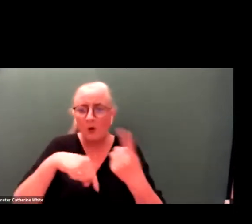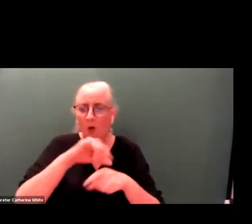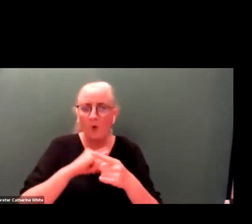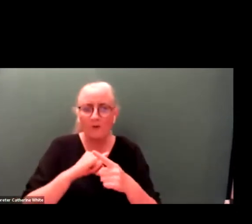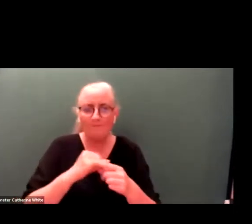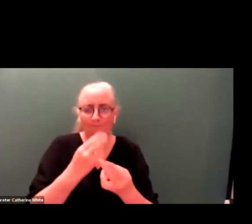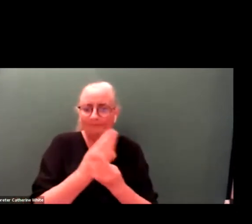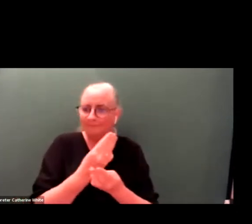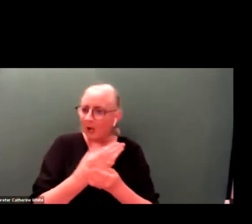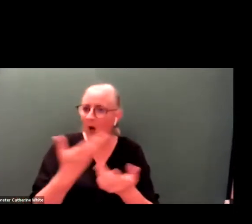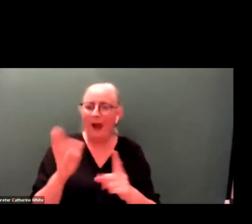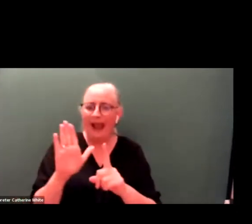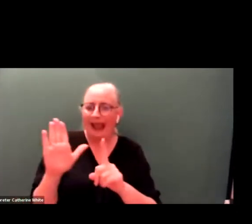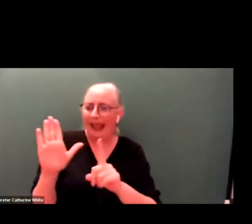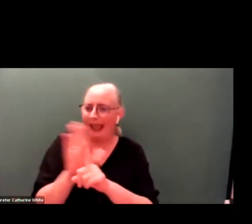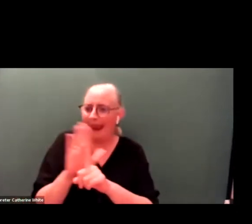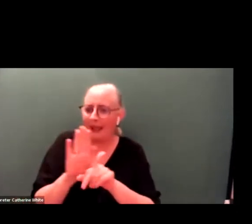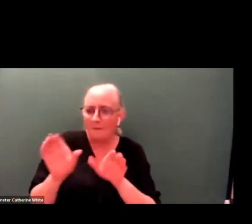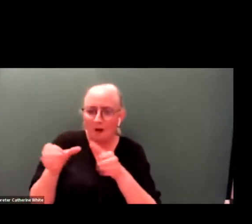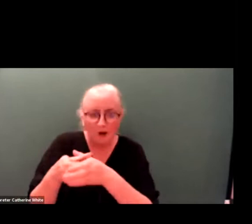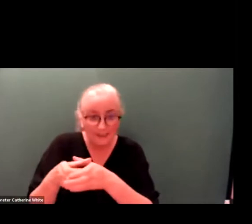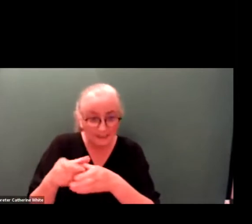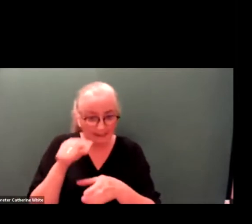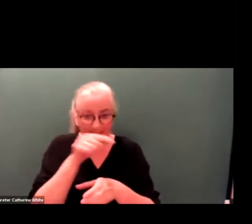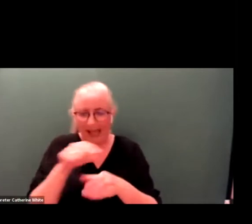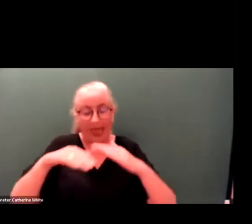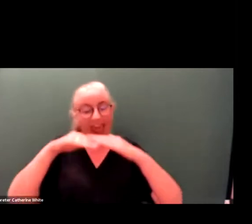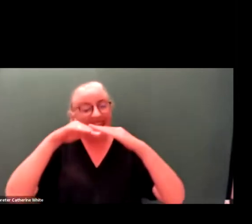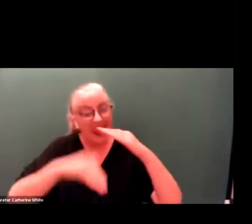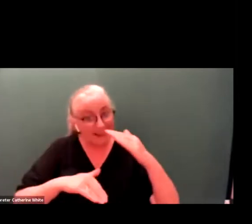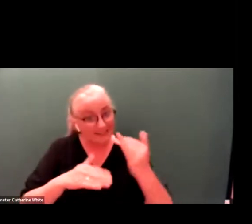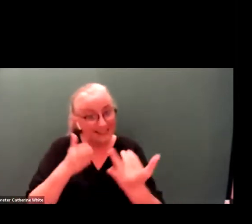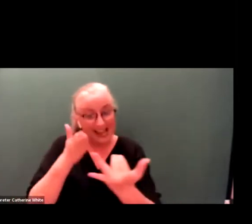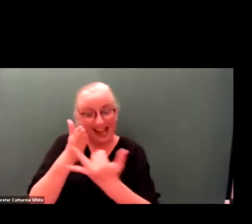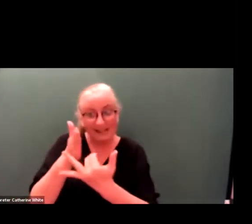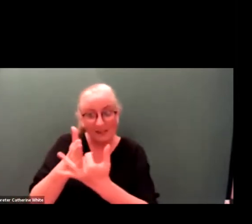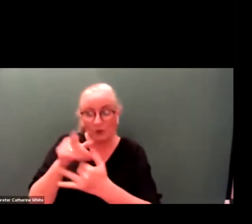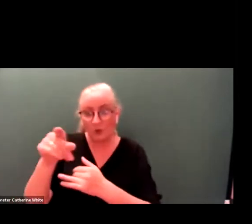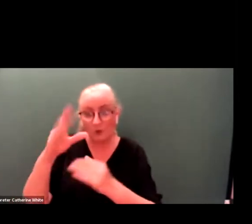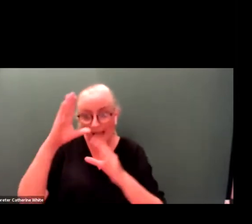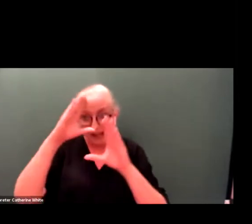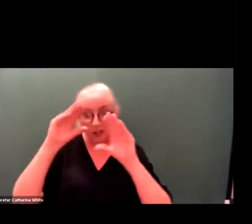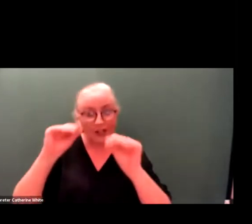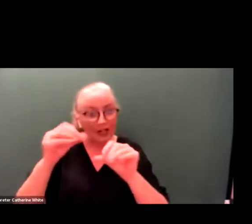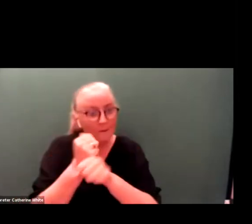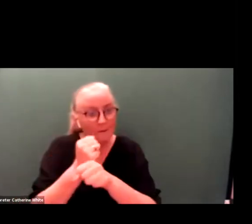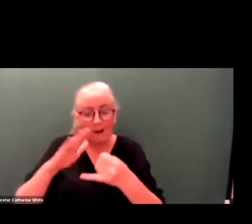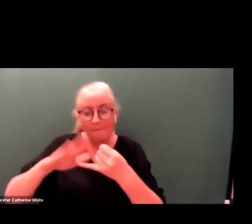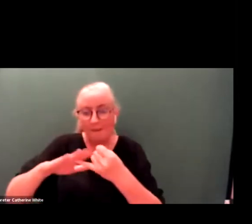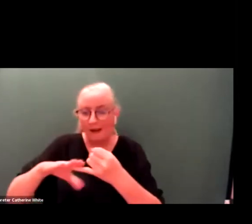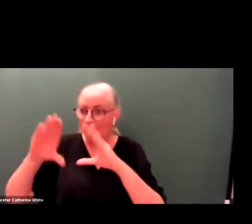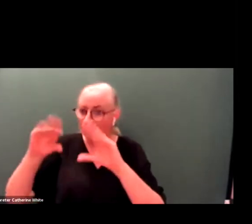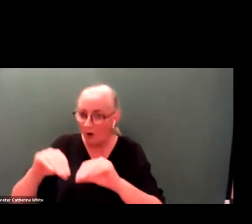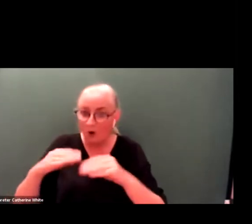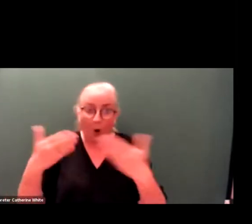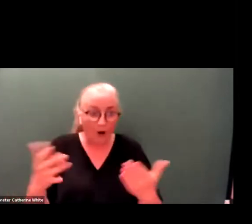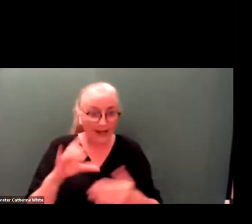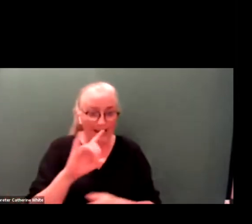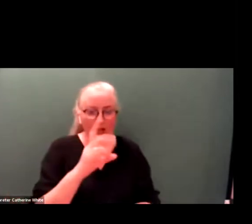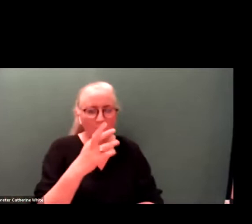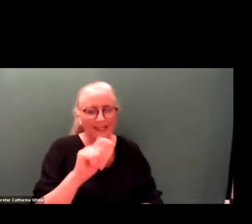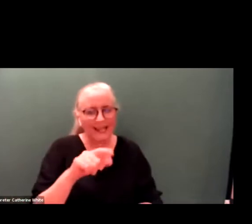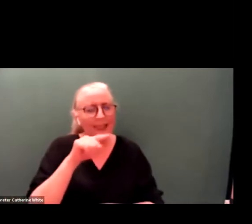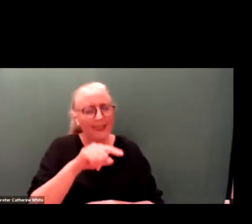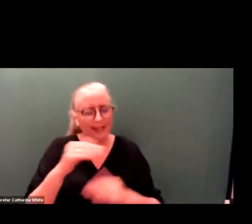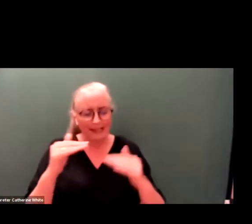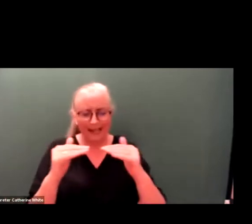and those in ethnic minorities in general have less access to education on menopause and less access to HRT. So this is an inequality